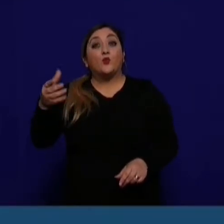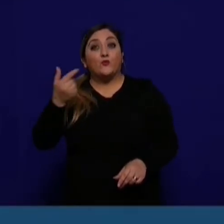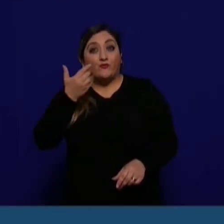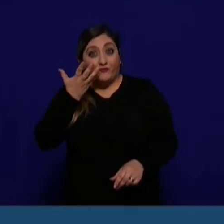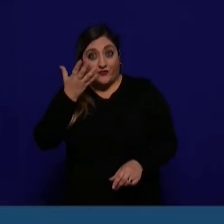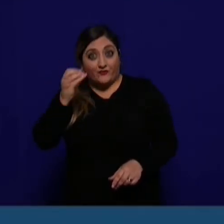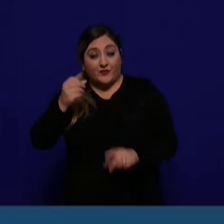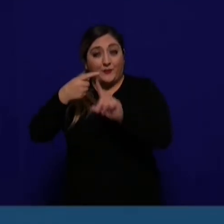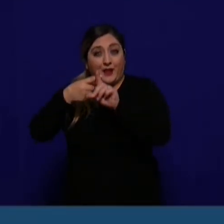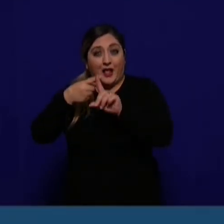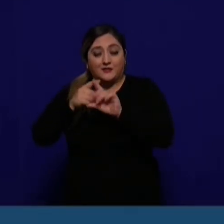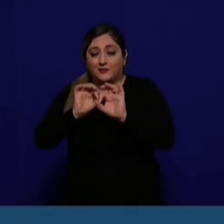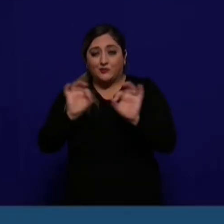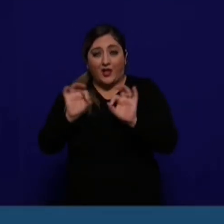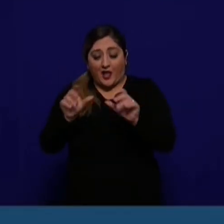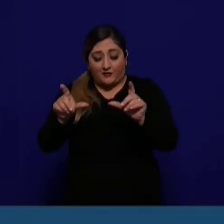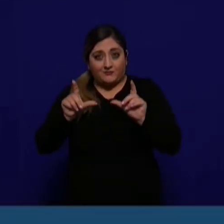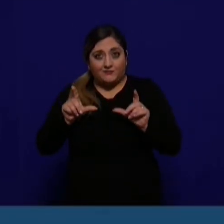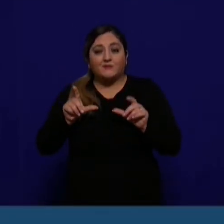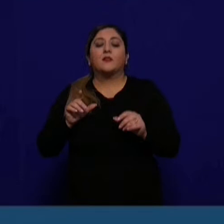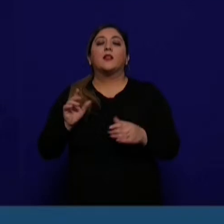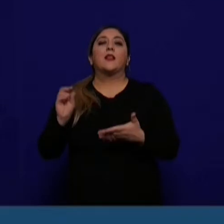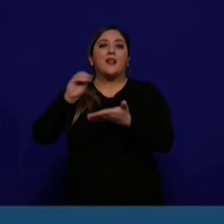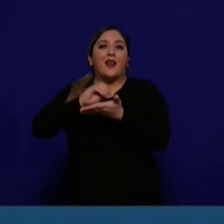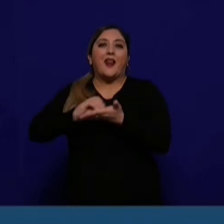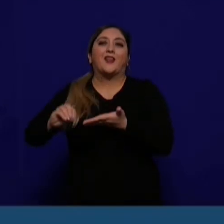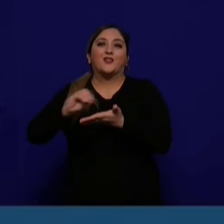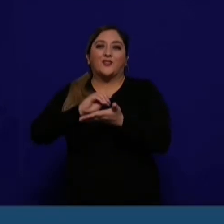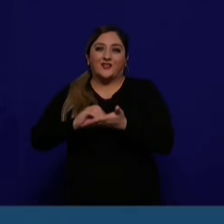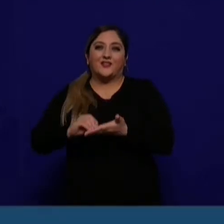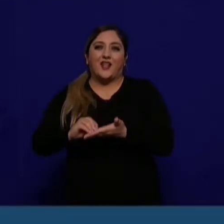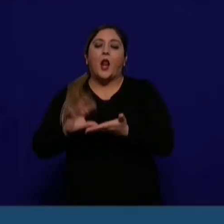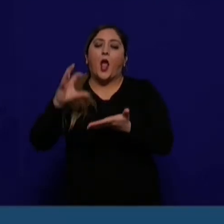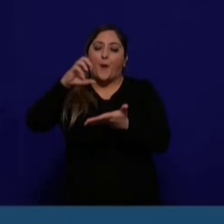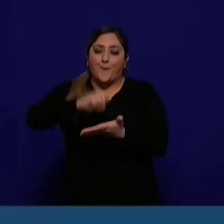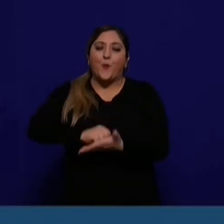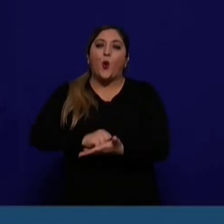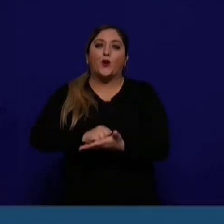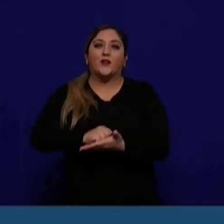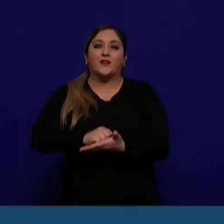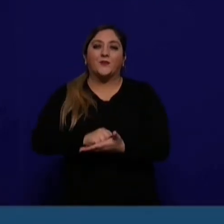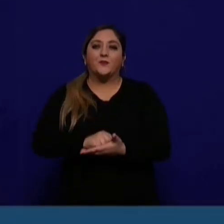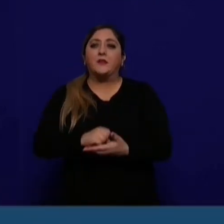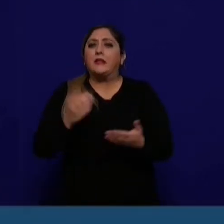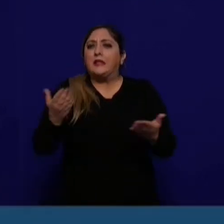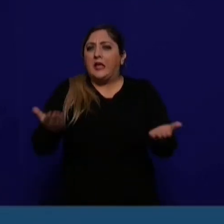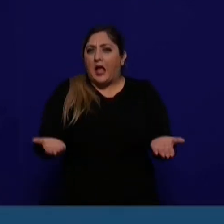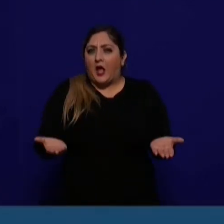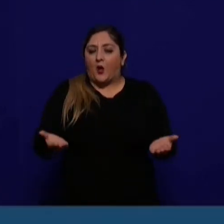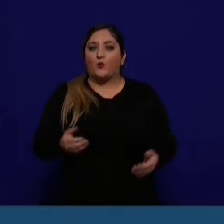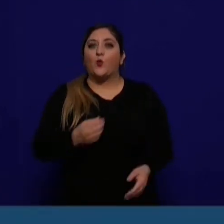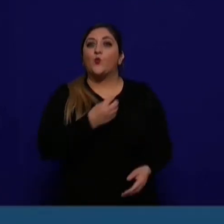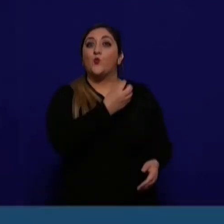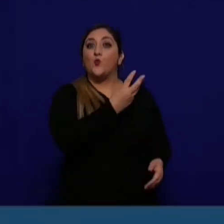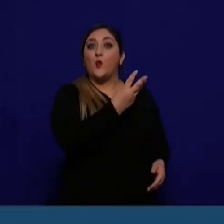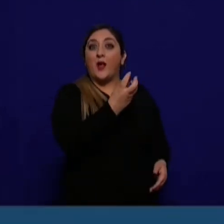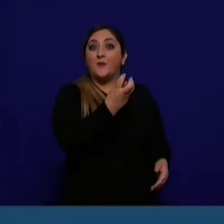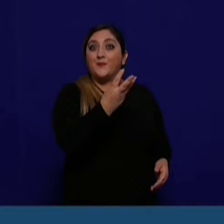of age, it's important to register so that we can give you an appointment as well. You can register by going through the website